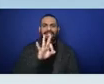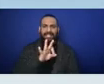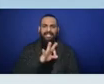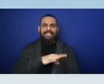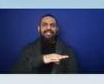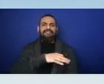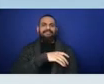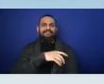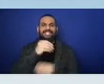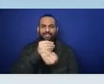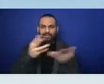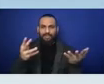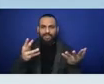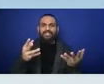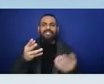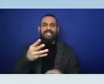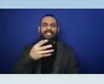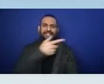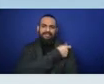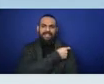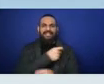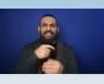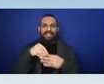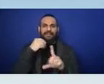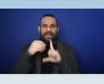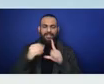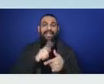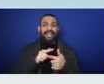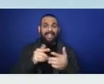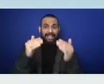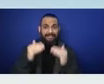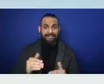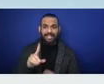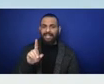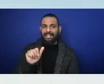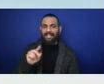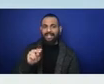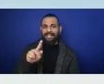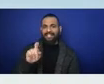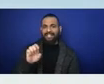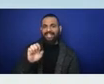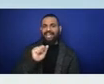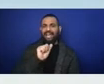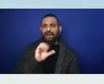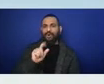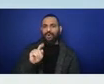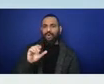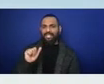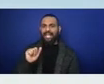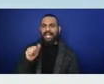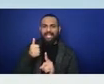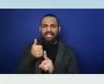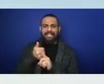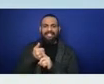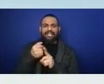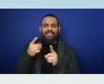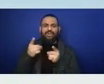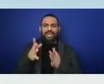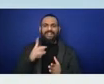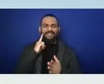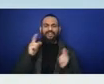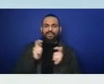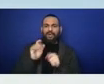after we hear from the chief, we'll hear from Dante Acosta, who is the El Paso District Director for the Small Business Administration.